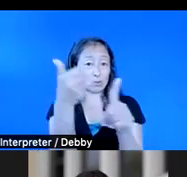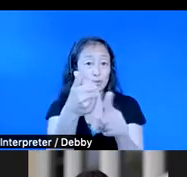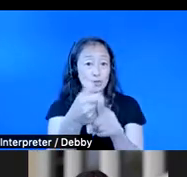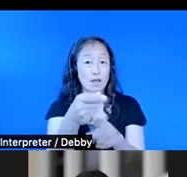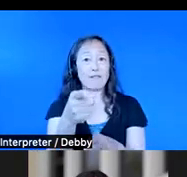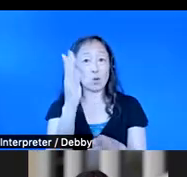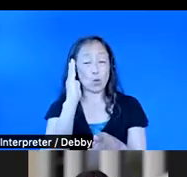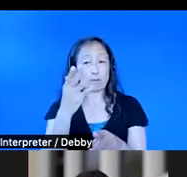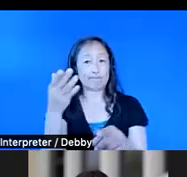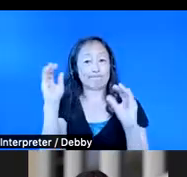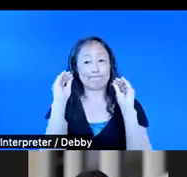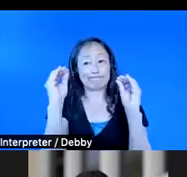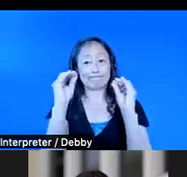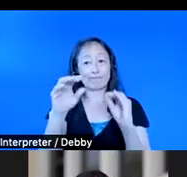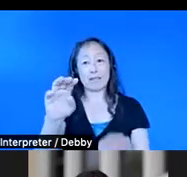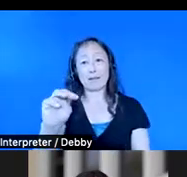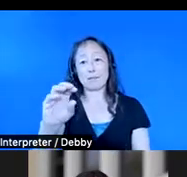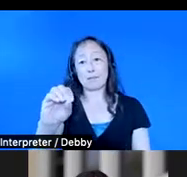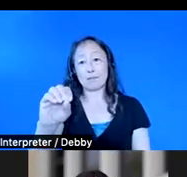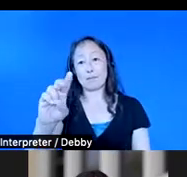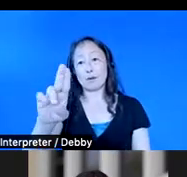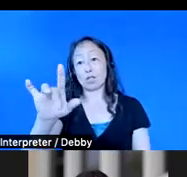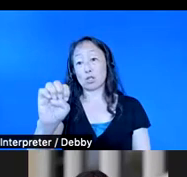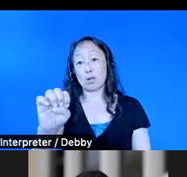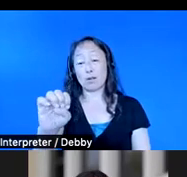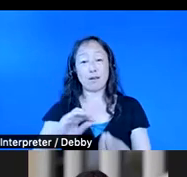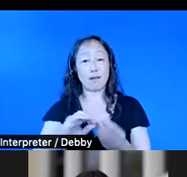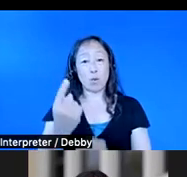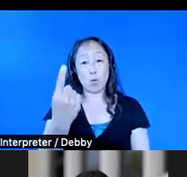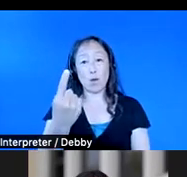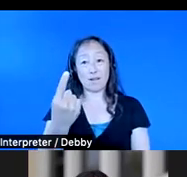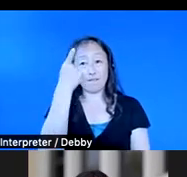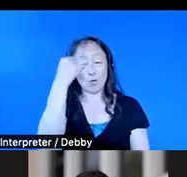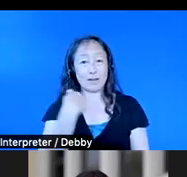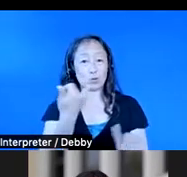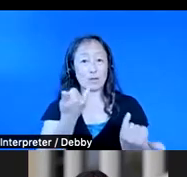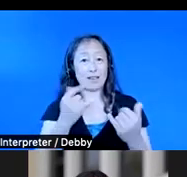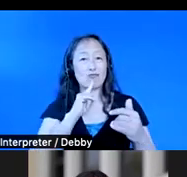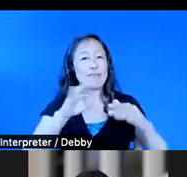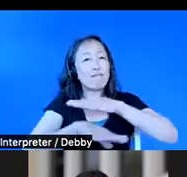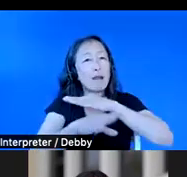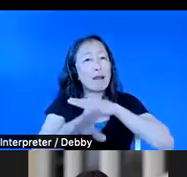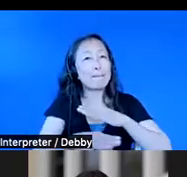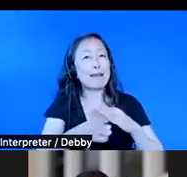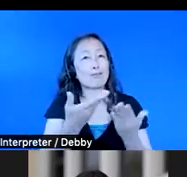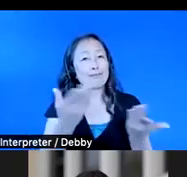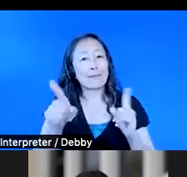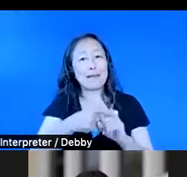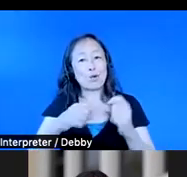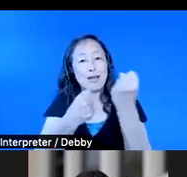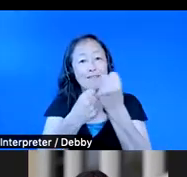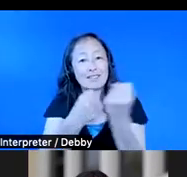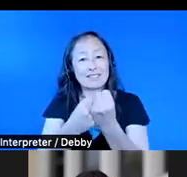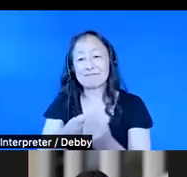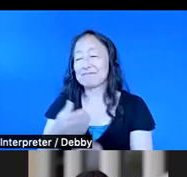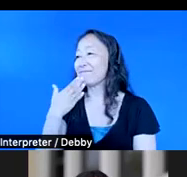module 1 with us today, the fundamentals of advocacy. Yes. Thank you. Thank you.